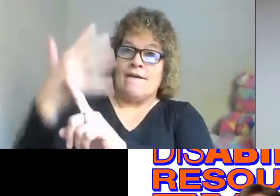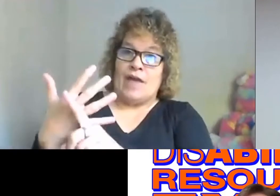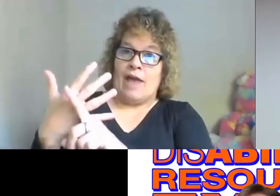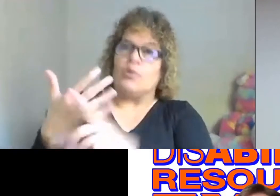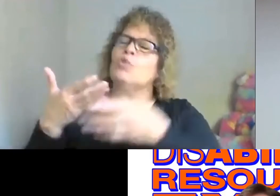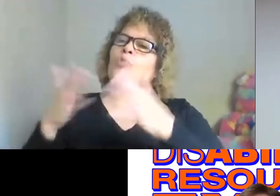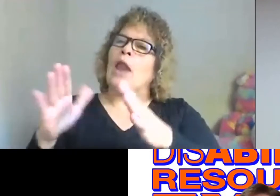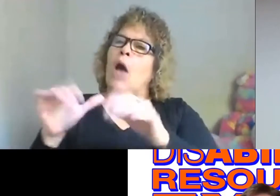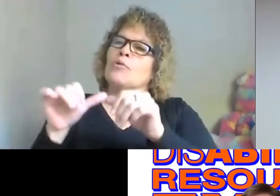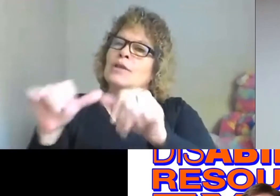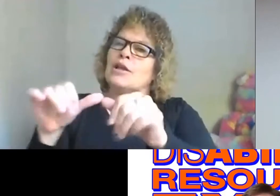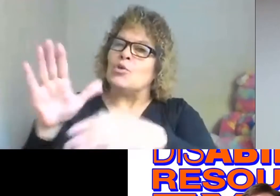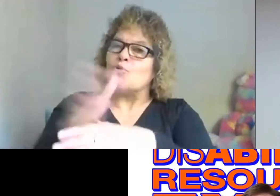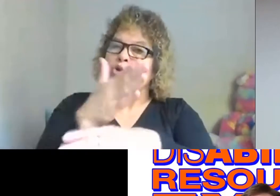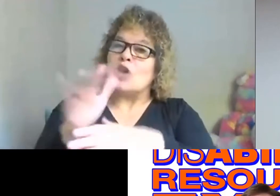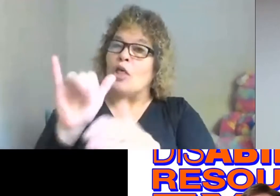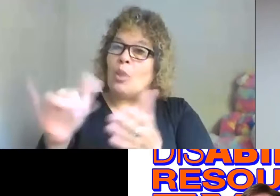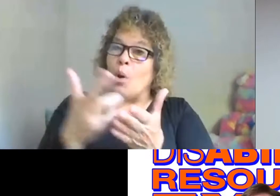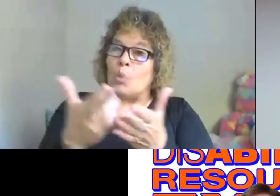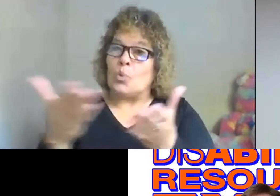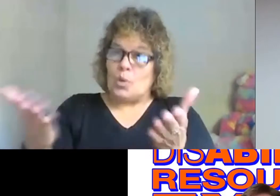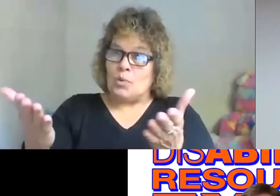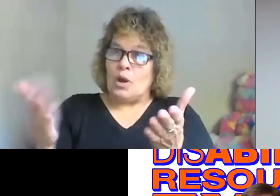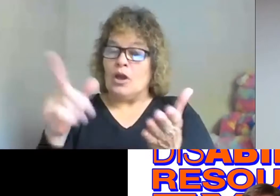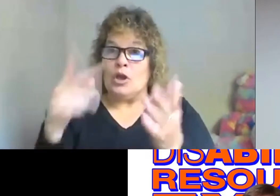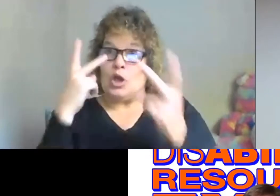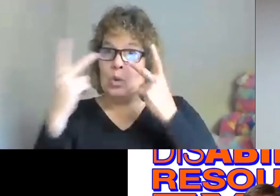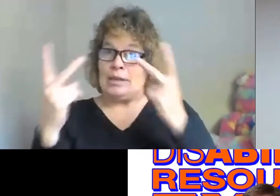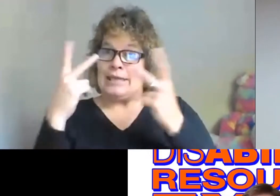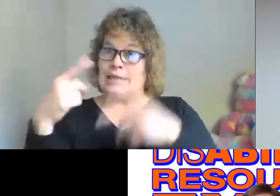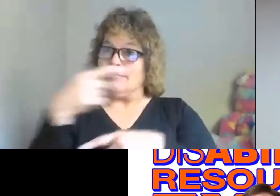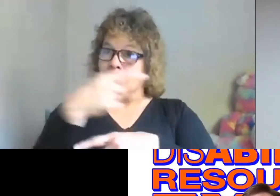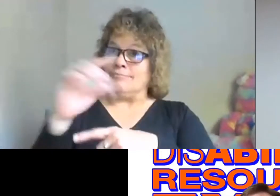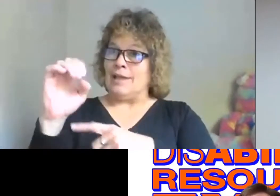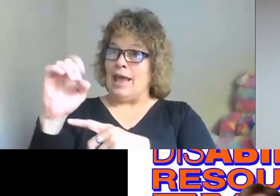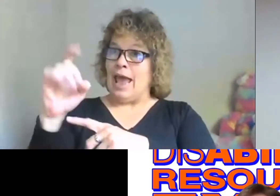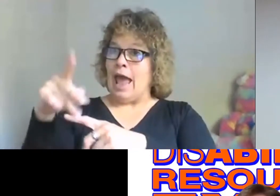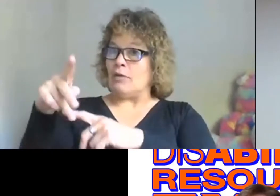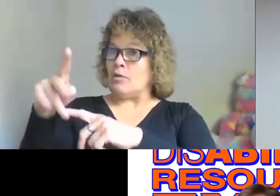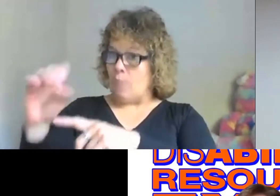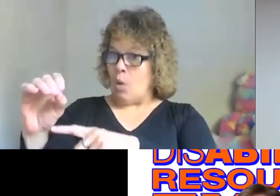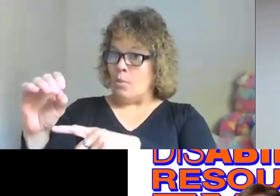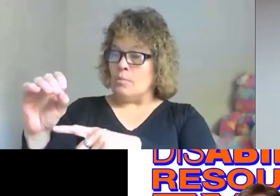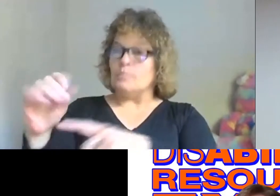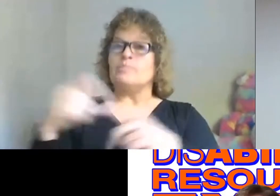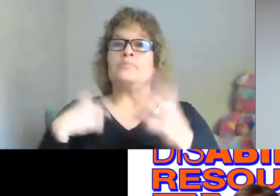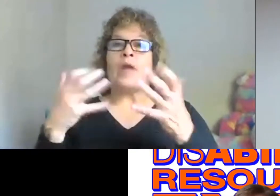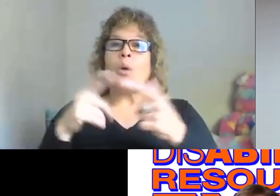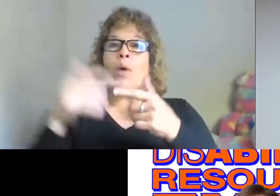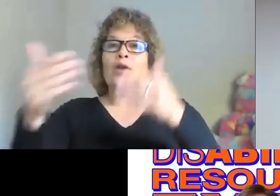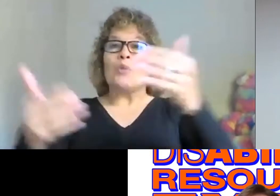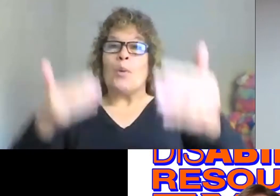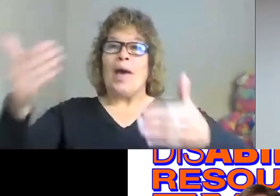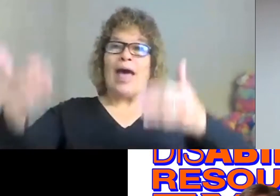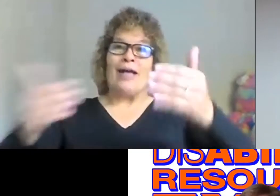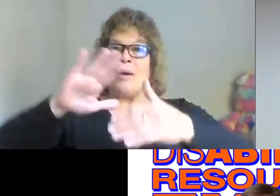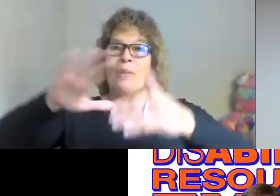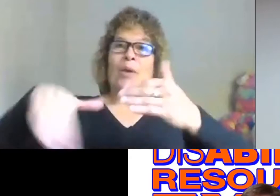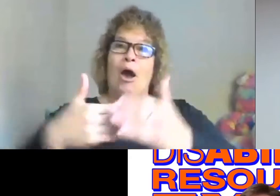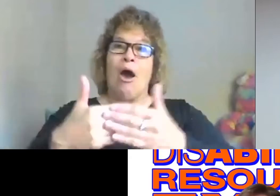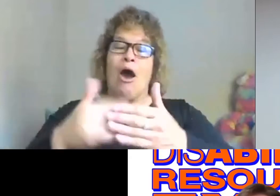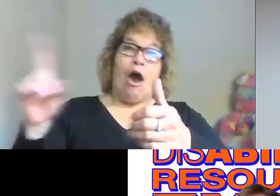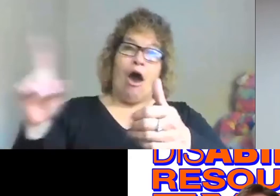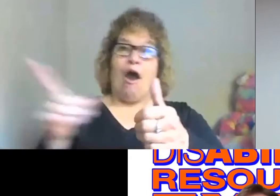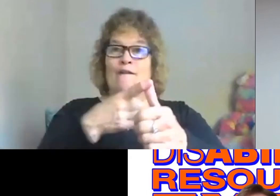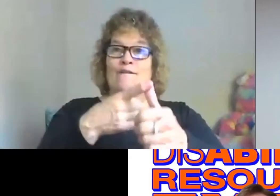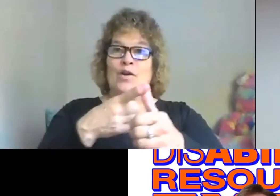share those resources you would typically see at the expo. As such, I would like to welcome you all to our very first